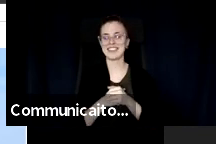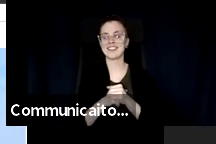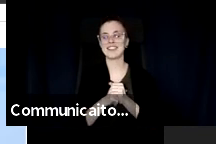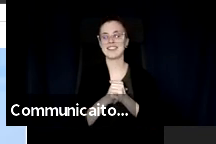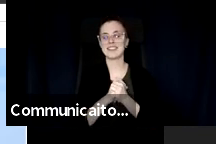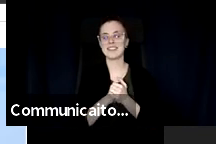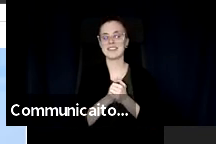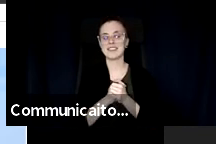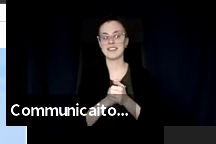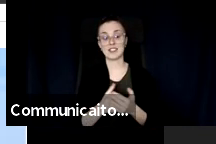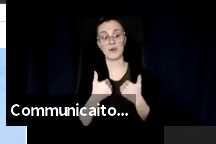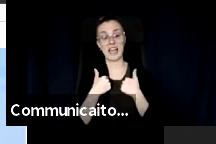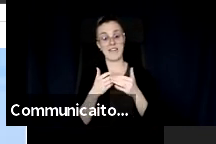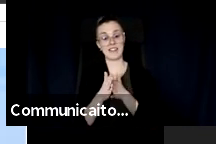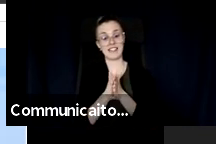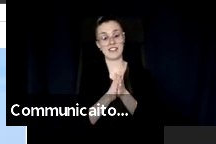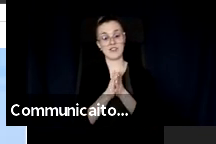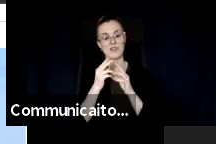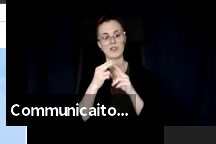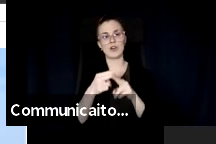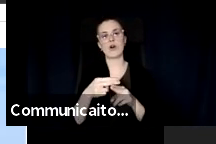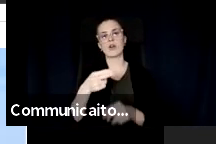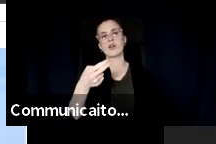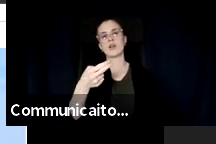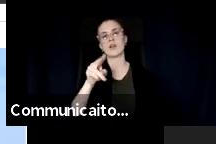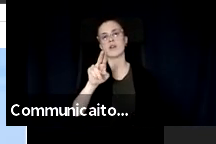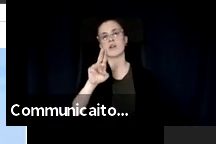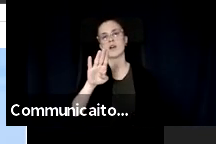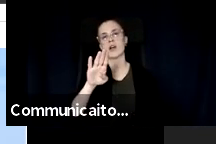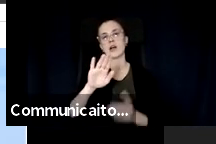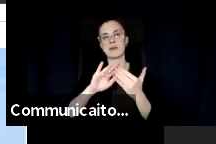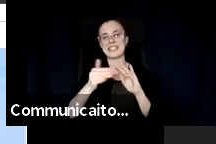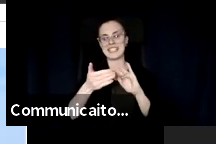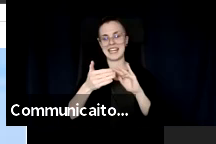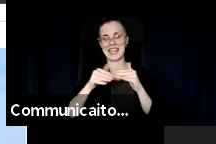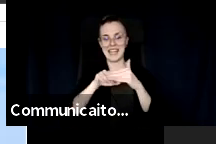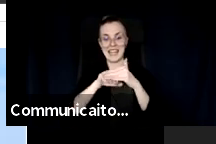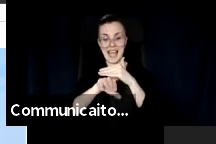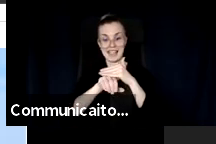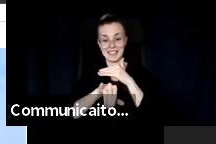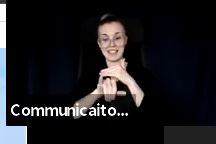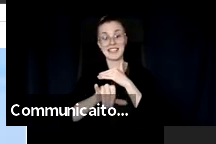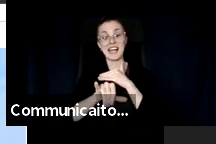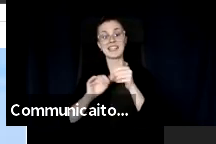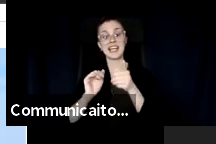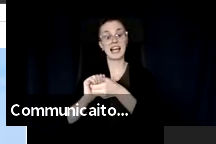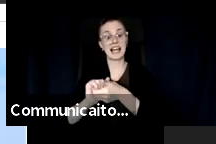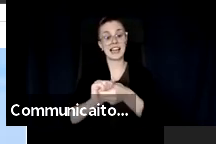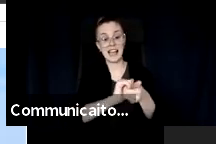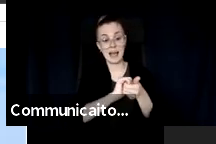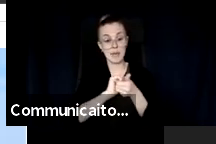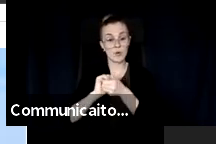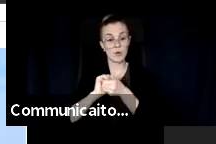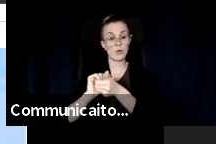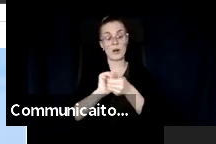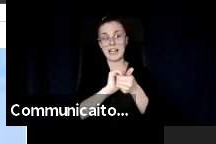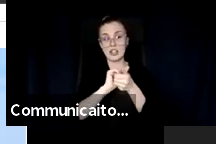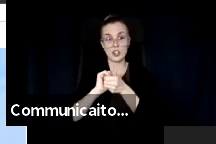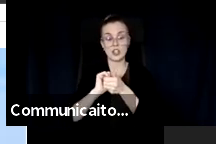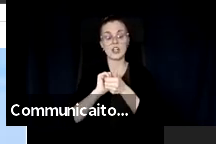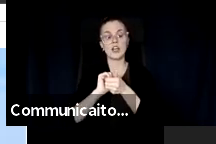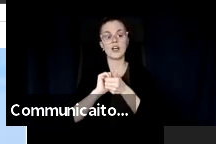an initiative called Hub City Access. It's a collaboration of the Lester E. Walcott Memorial Foundation and the Life